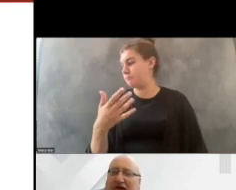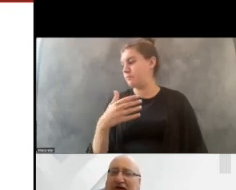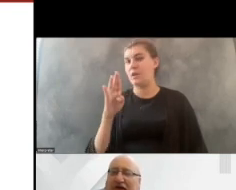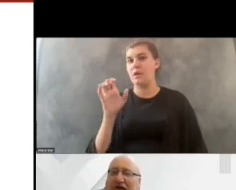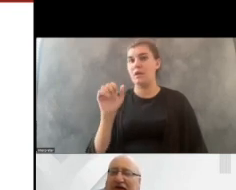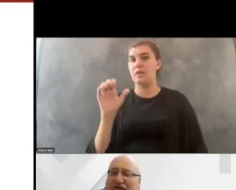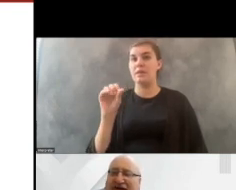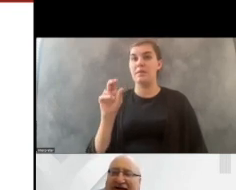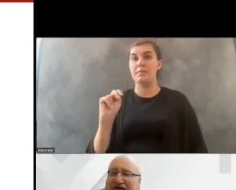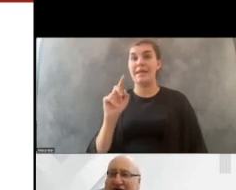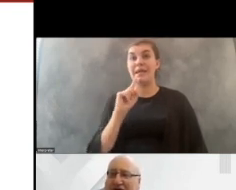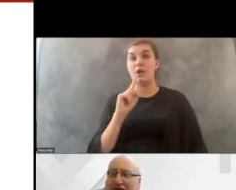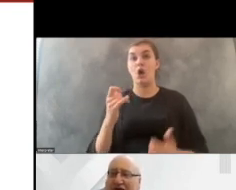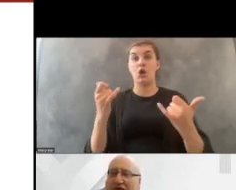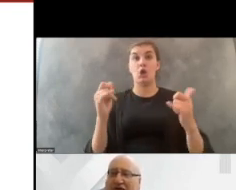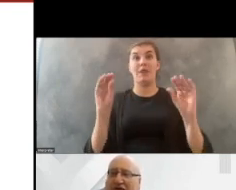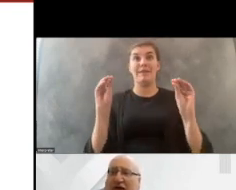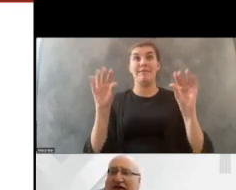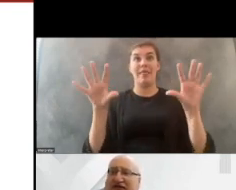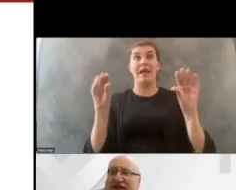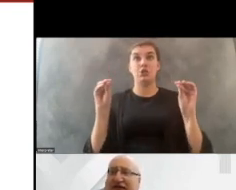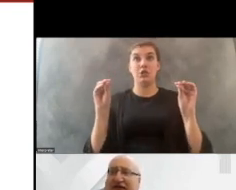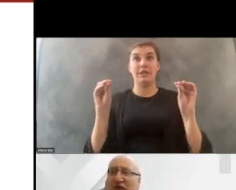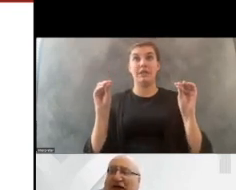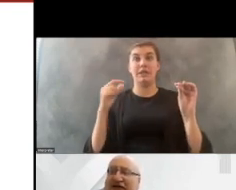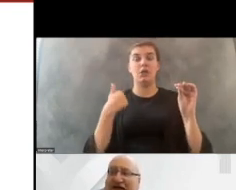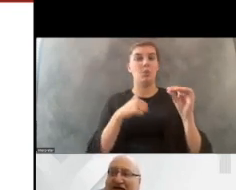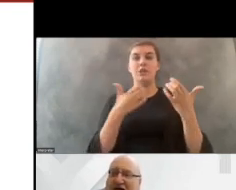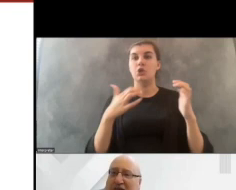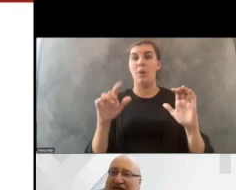we'll basically allow the same type of treatment,